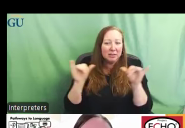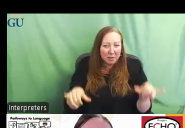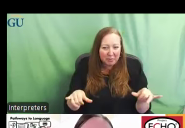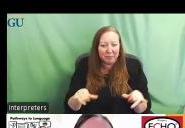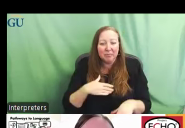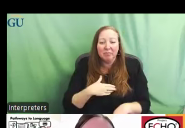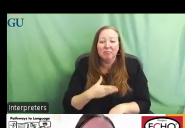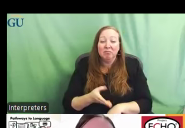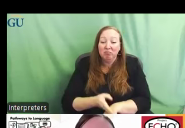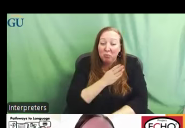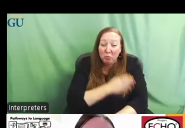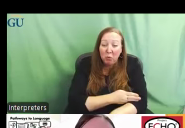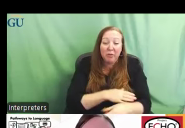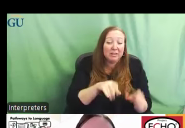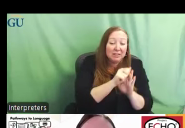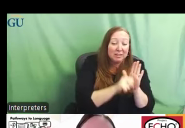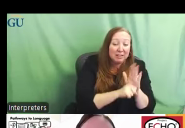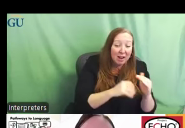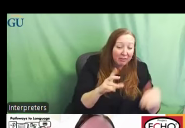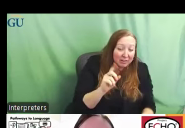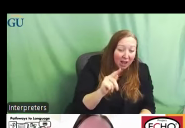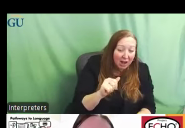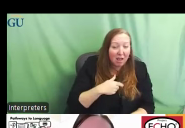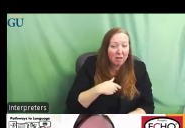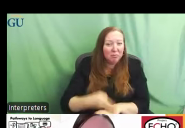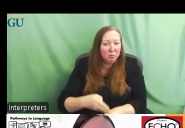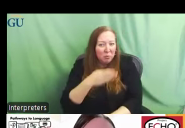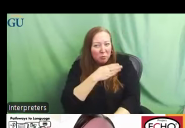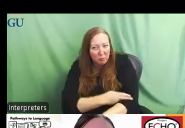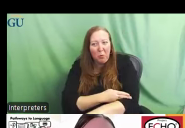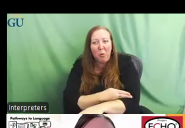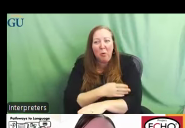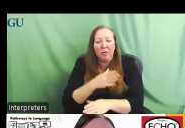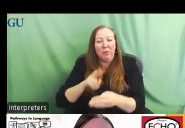capacity to improve language acquisition outcomes for children who are deaf or hard of hearing.